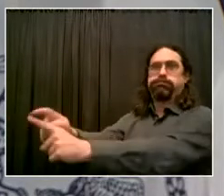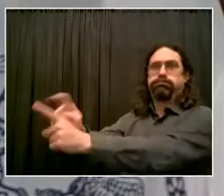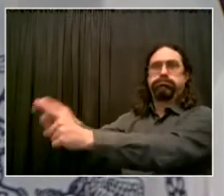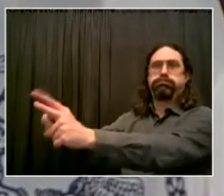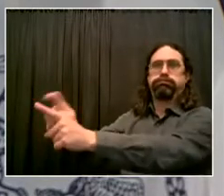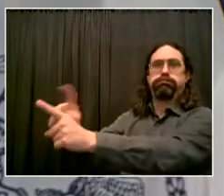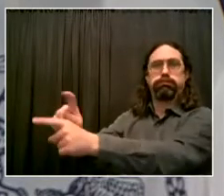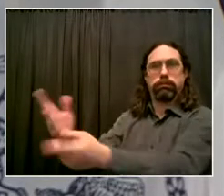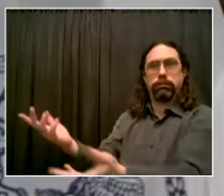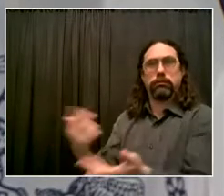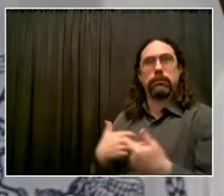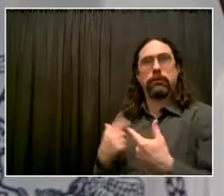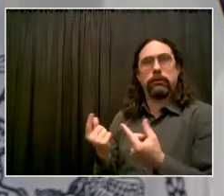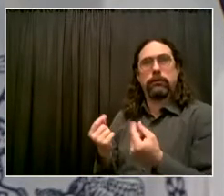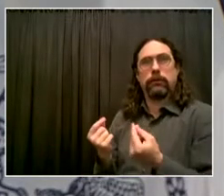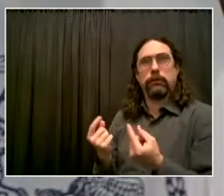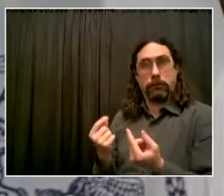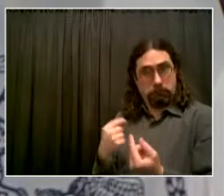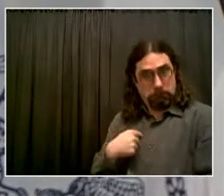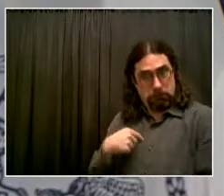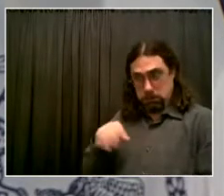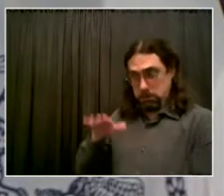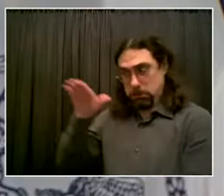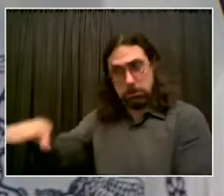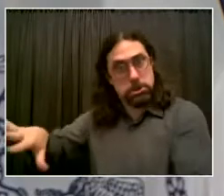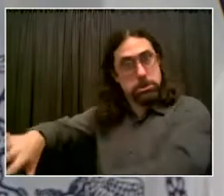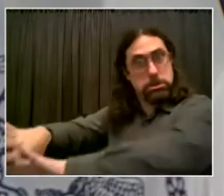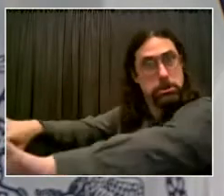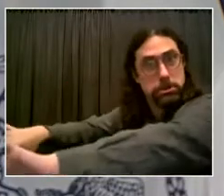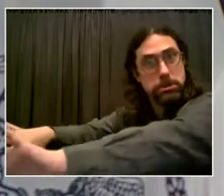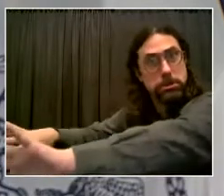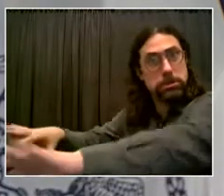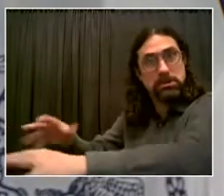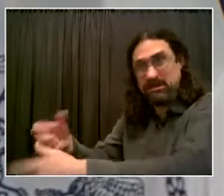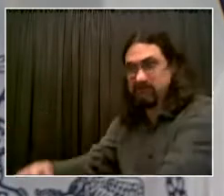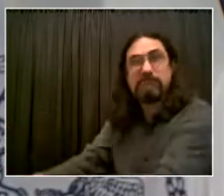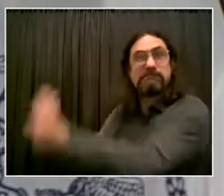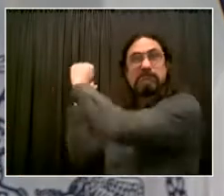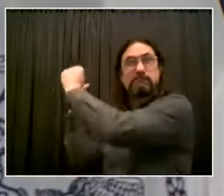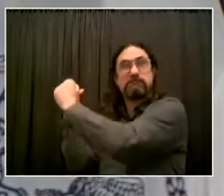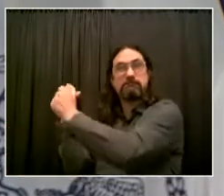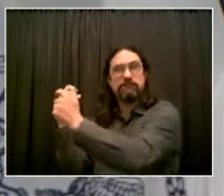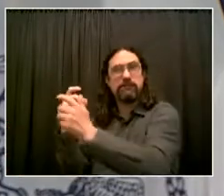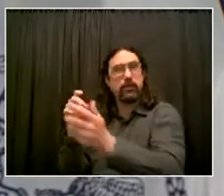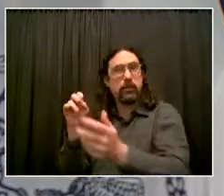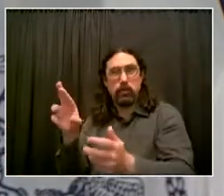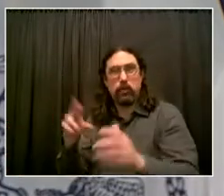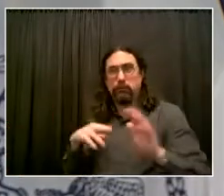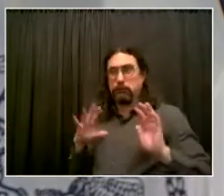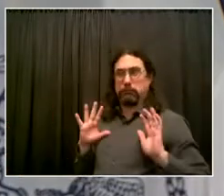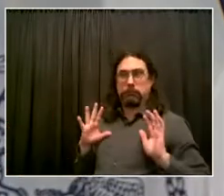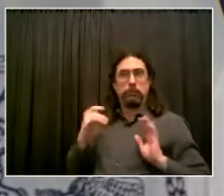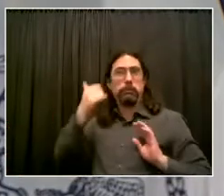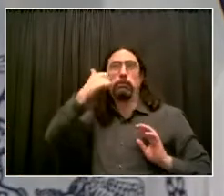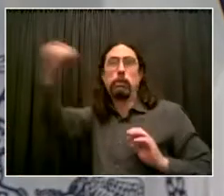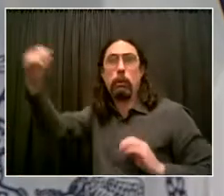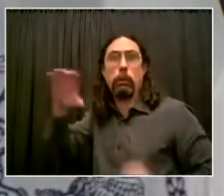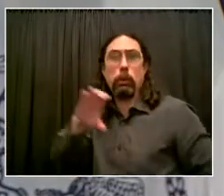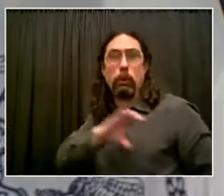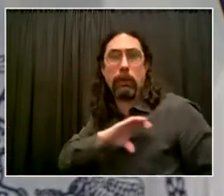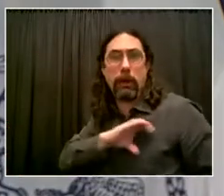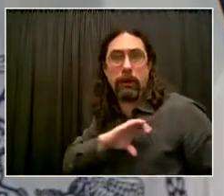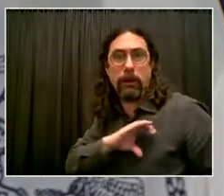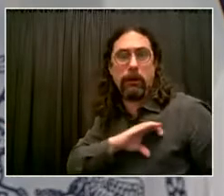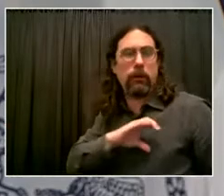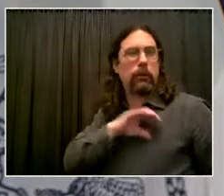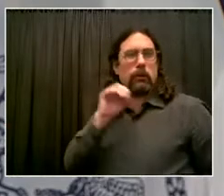intervened, or, you know, what's your advice to New Yorkers? Look, each situation is different, Jeff, and I obviously